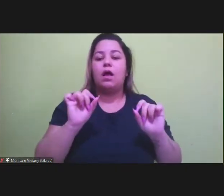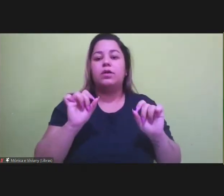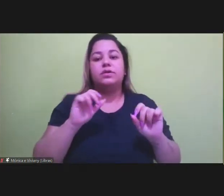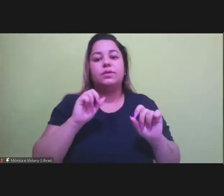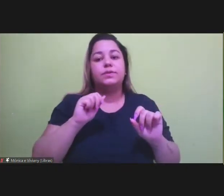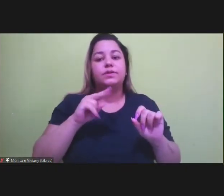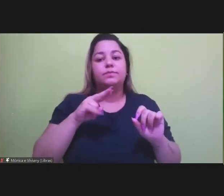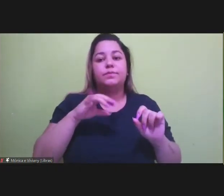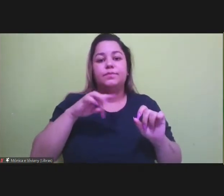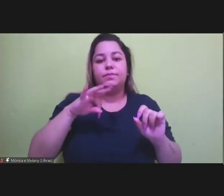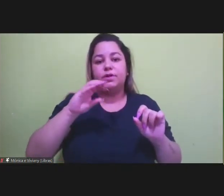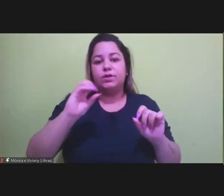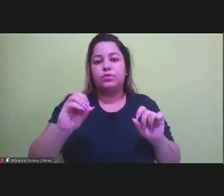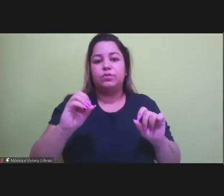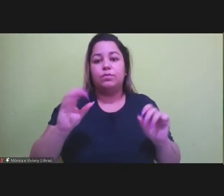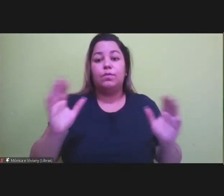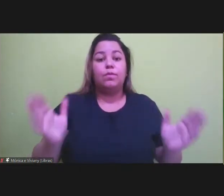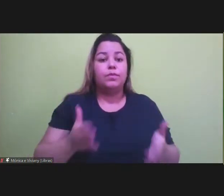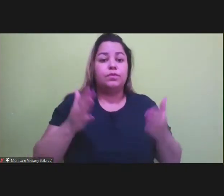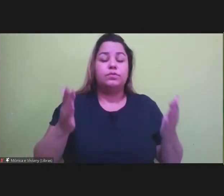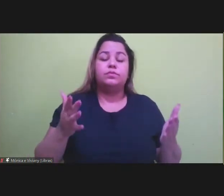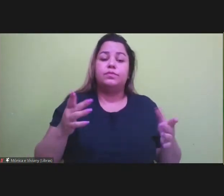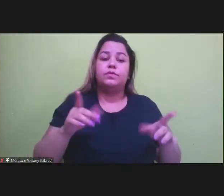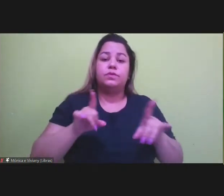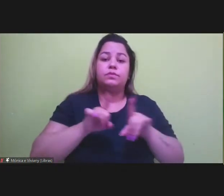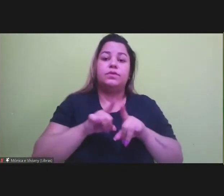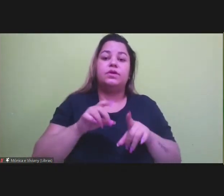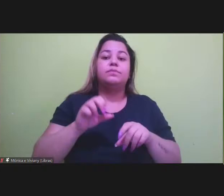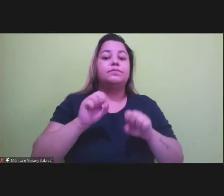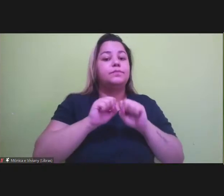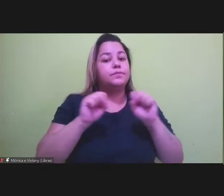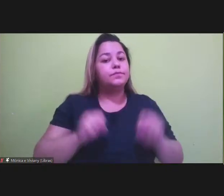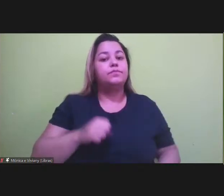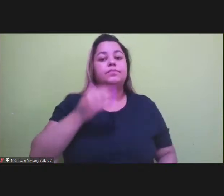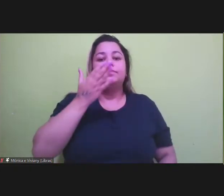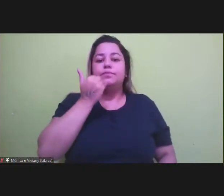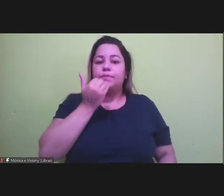a global level. I foment the construction of